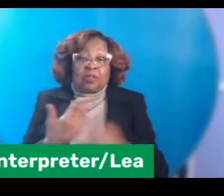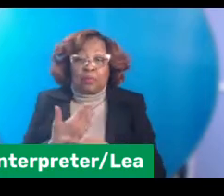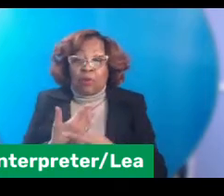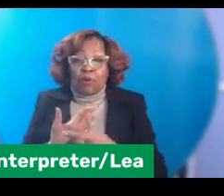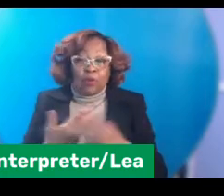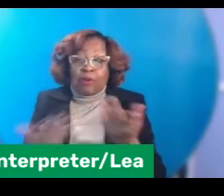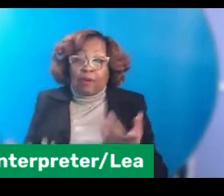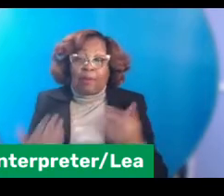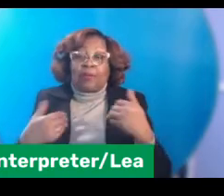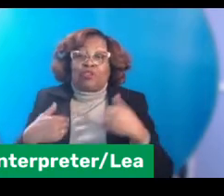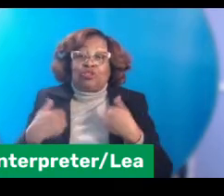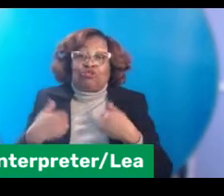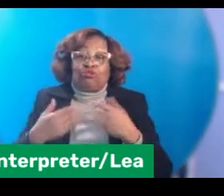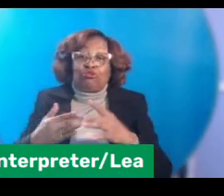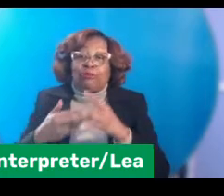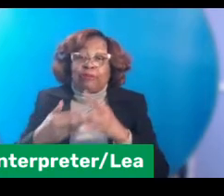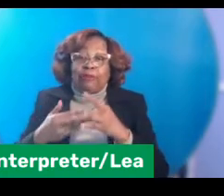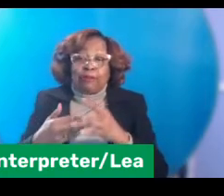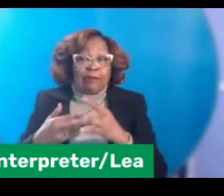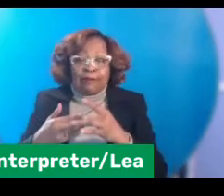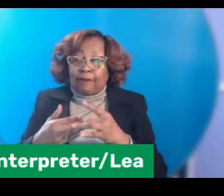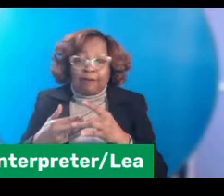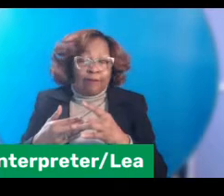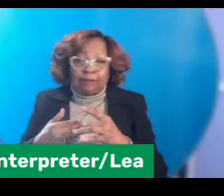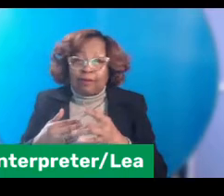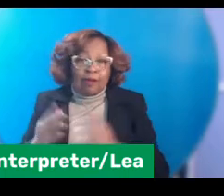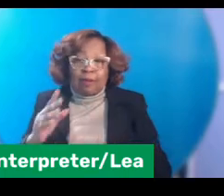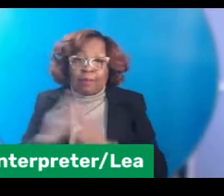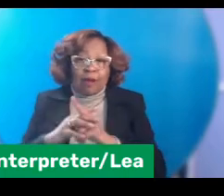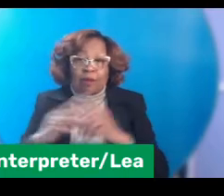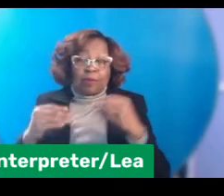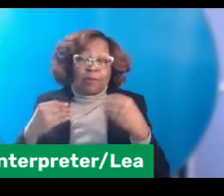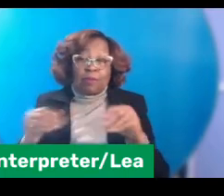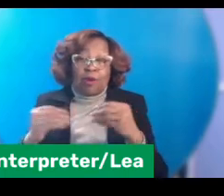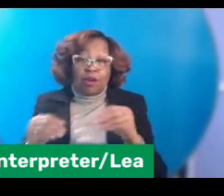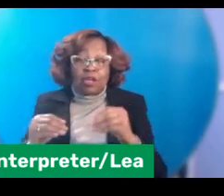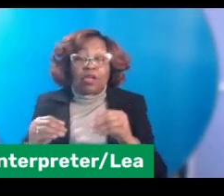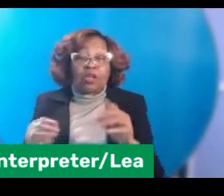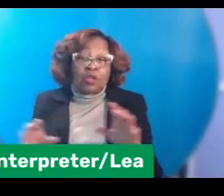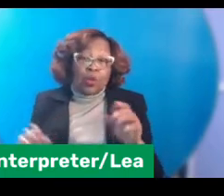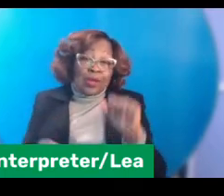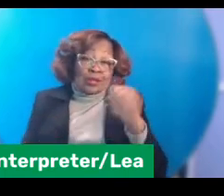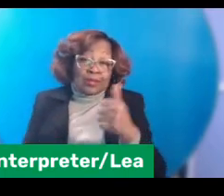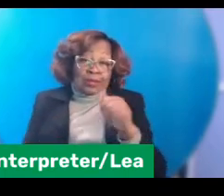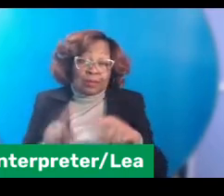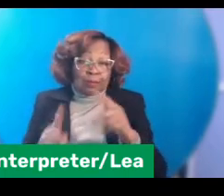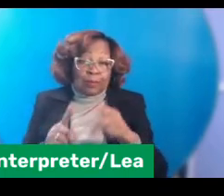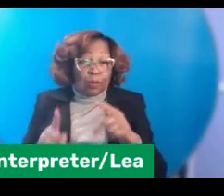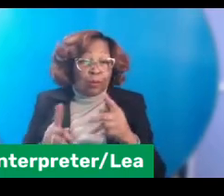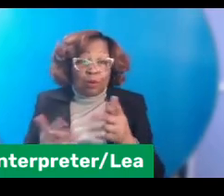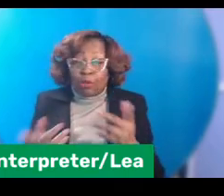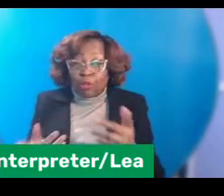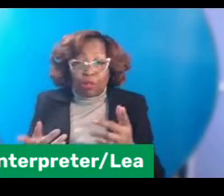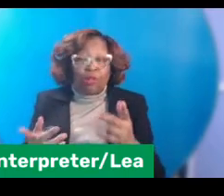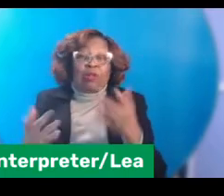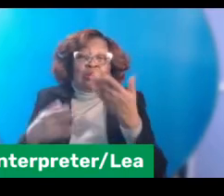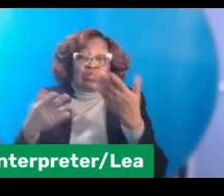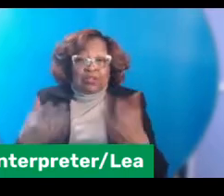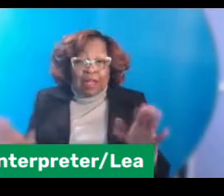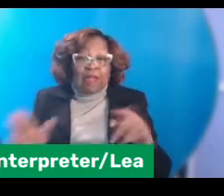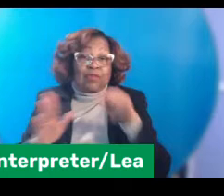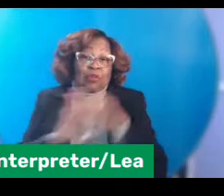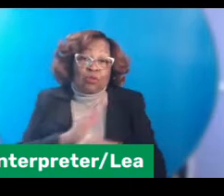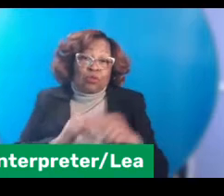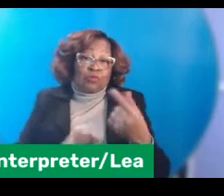a youth-led outdoor pop-up market. Started off as a pop-up where 10 youth saw just after the murder of